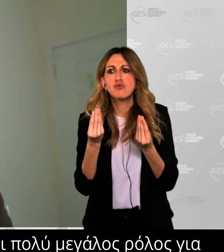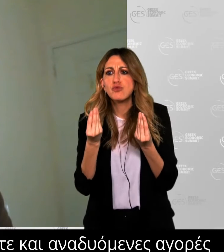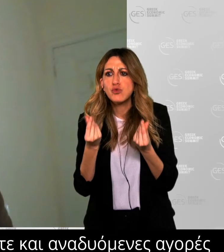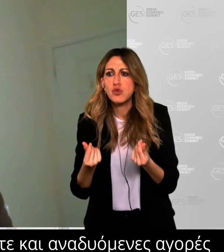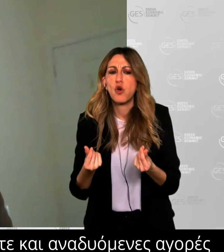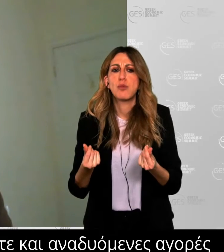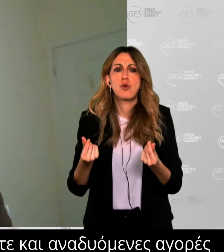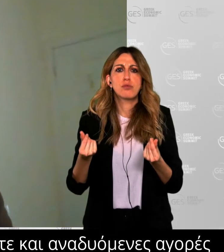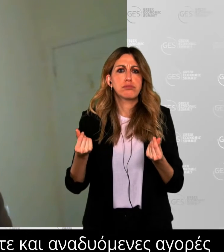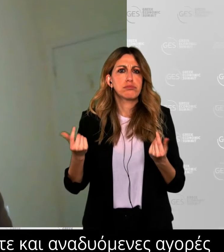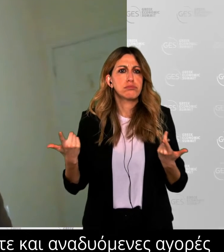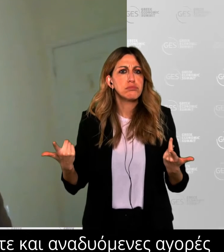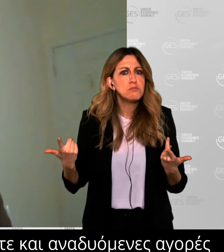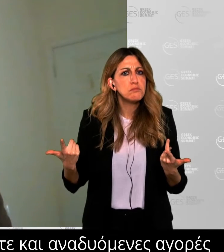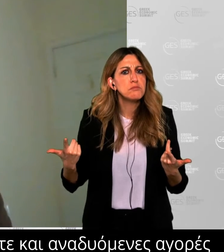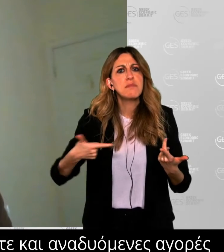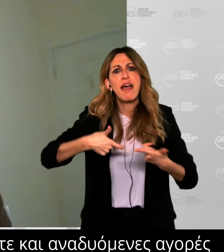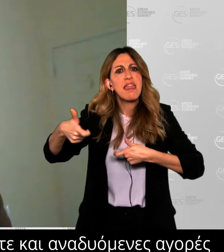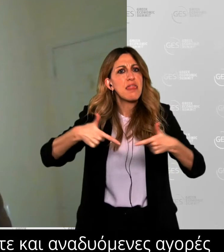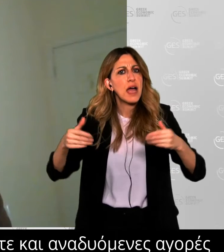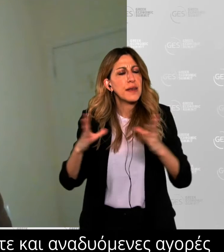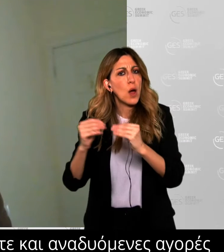and in particular, live in greener buildings? So